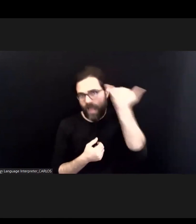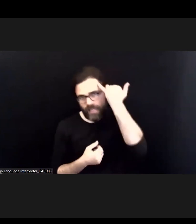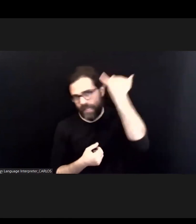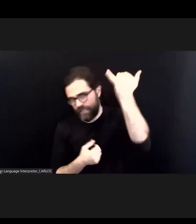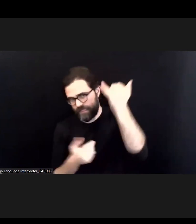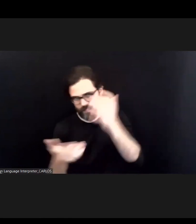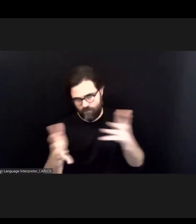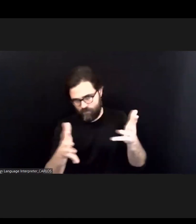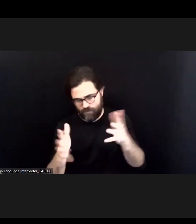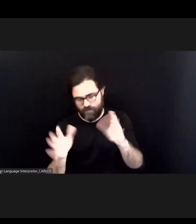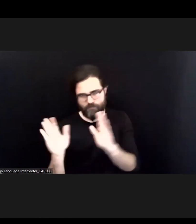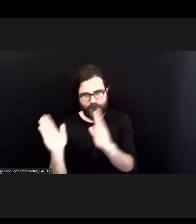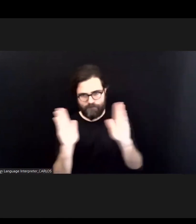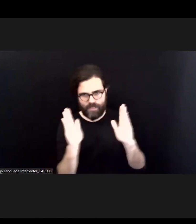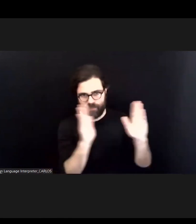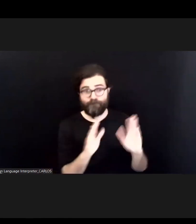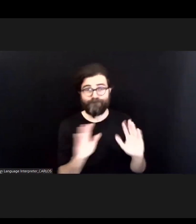time,